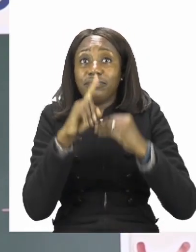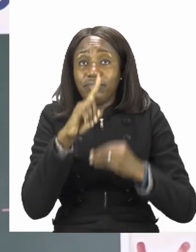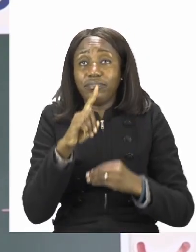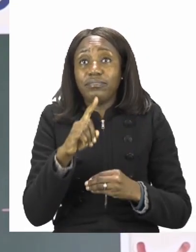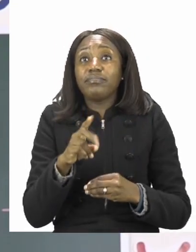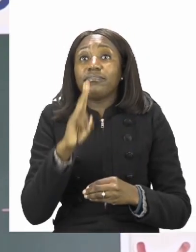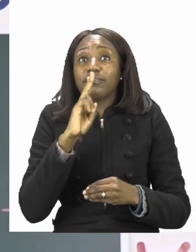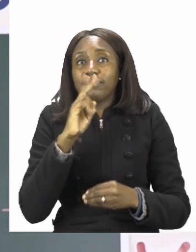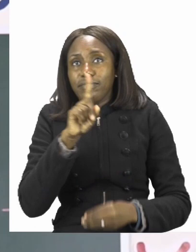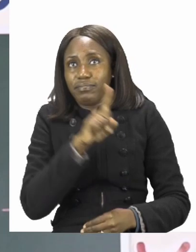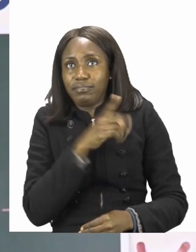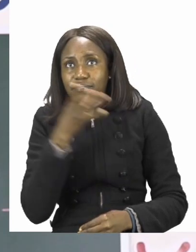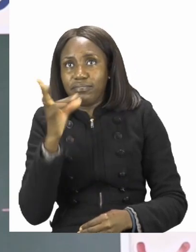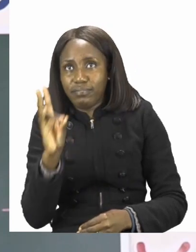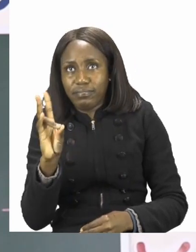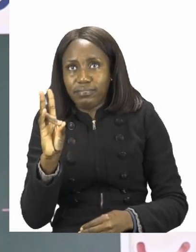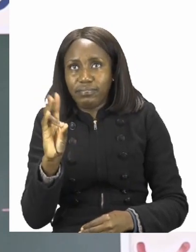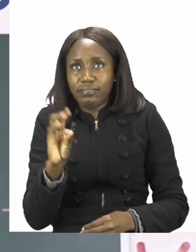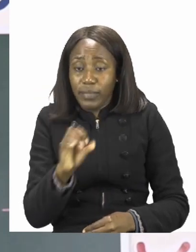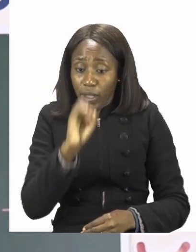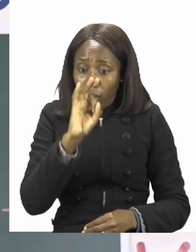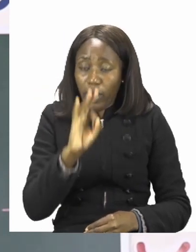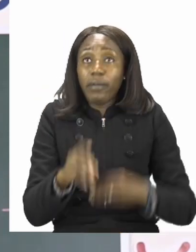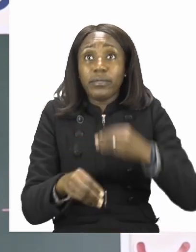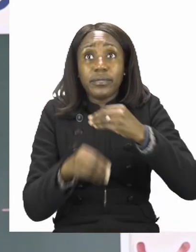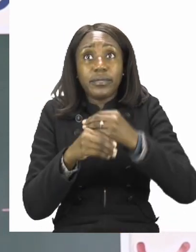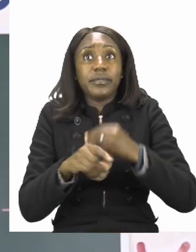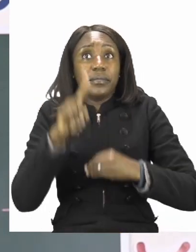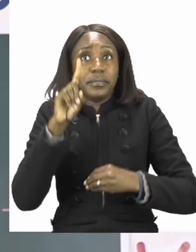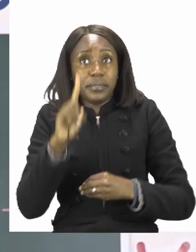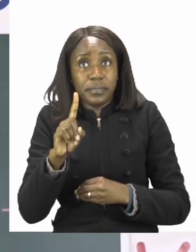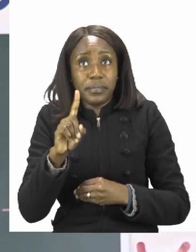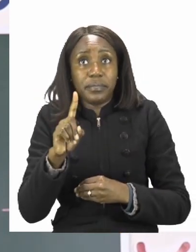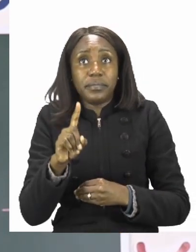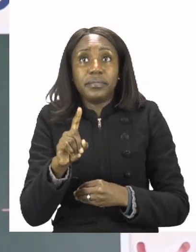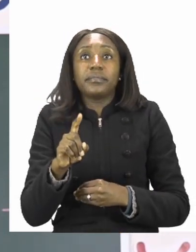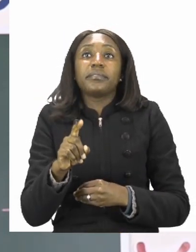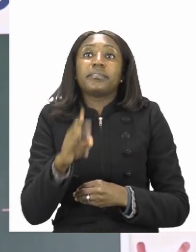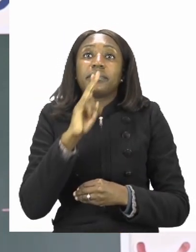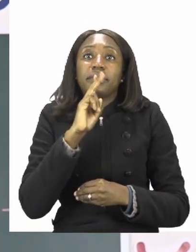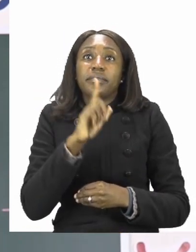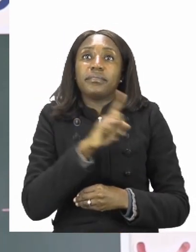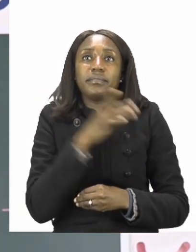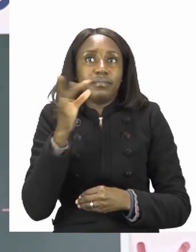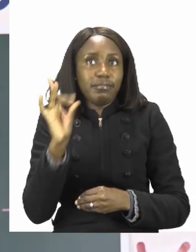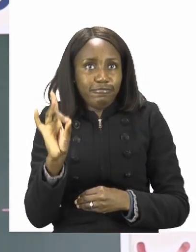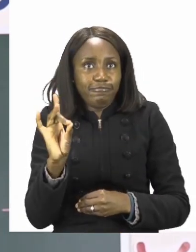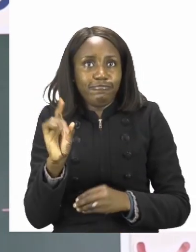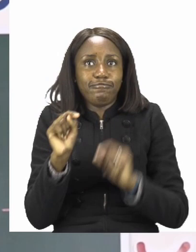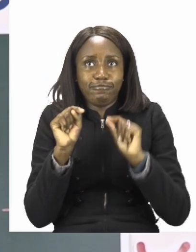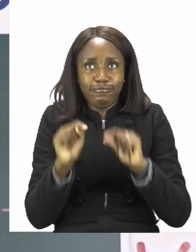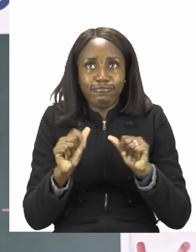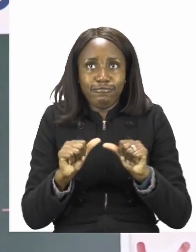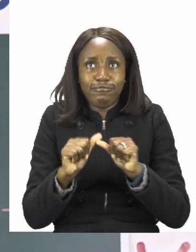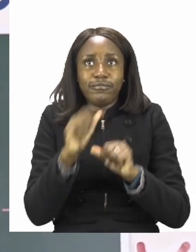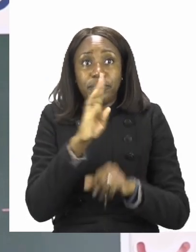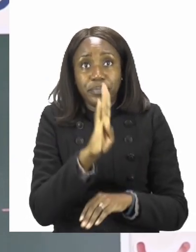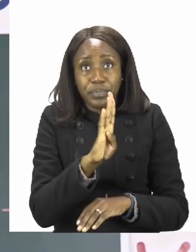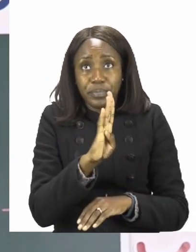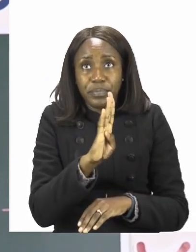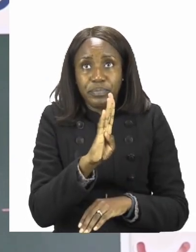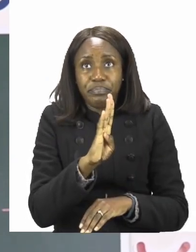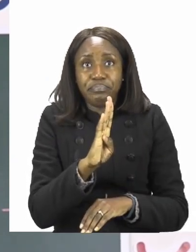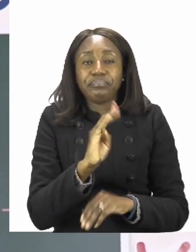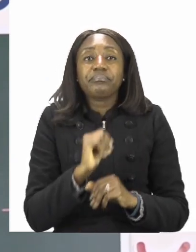1, you will get 17 and the rest. Now let's do B together. B is saying